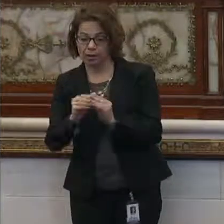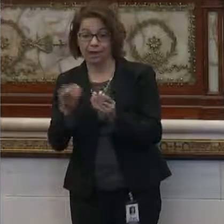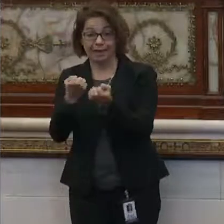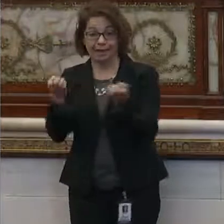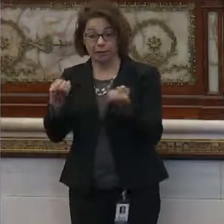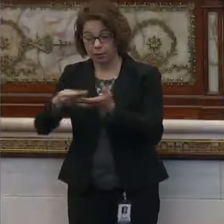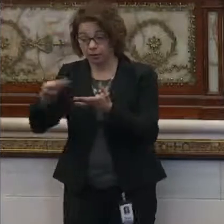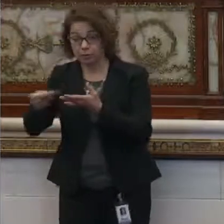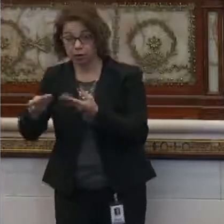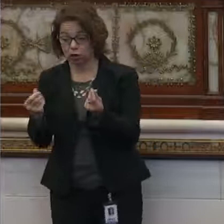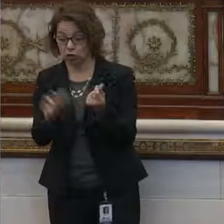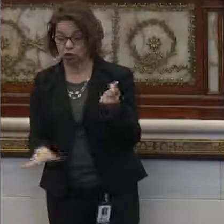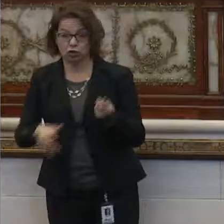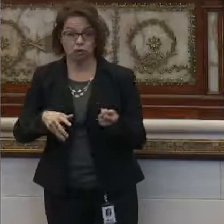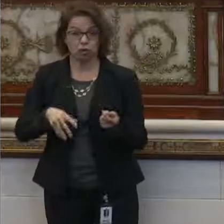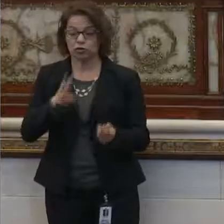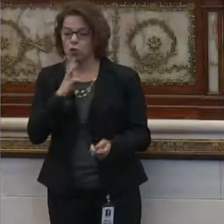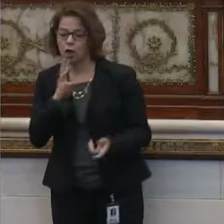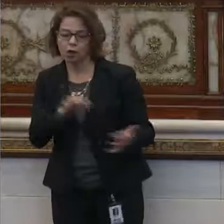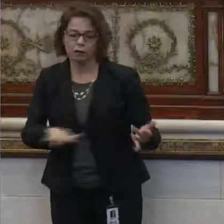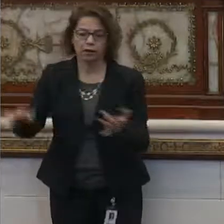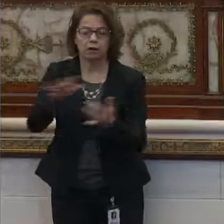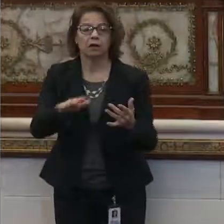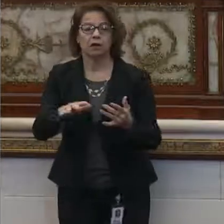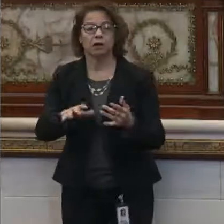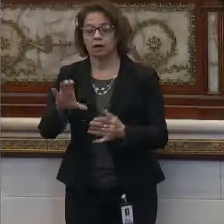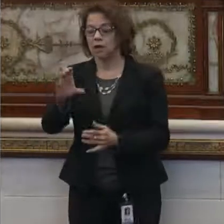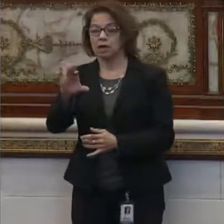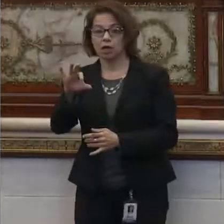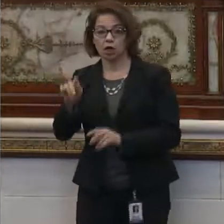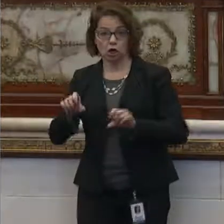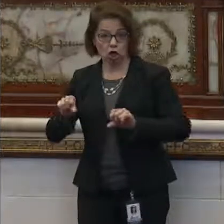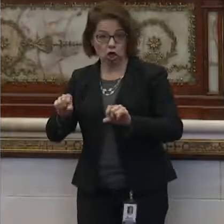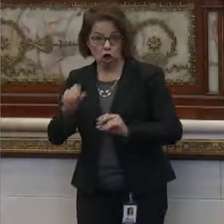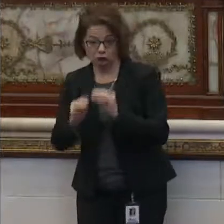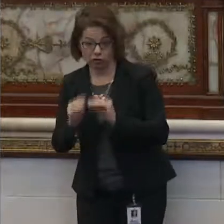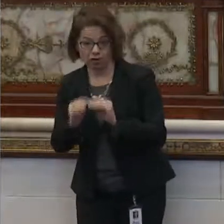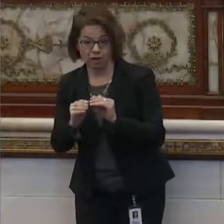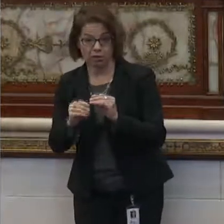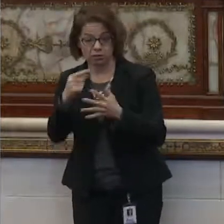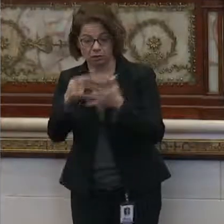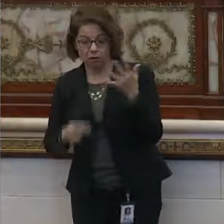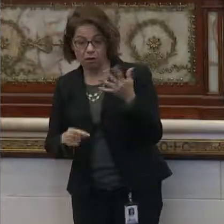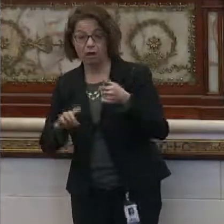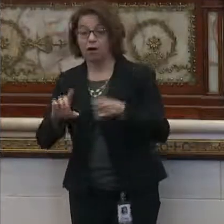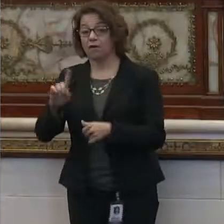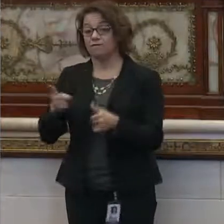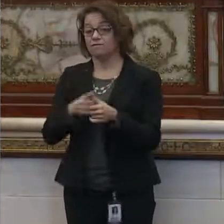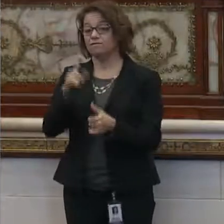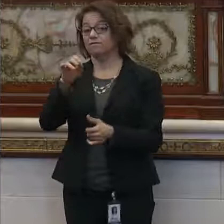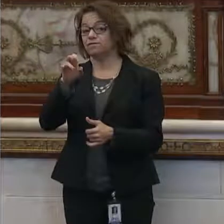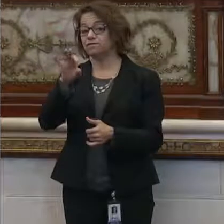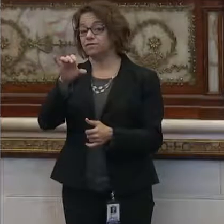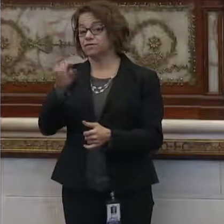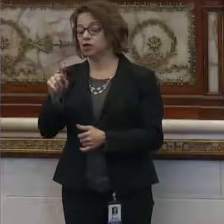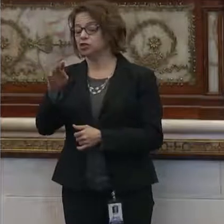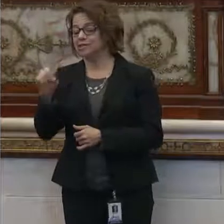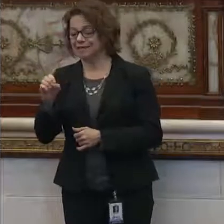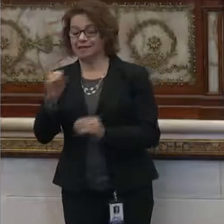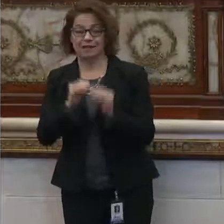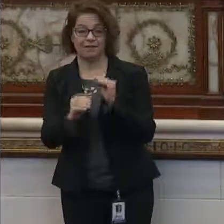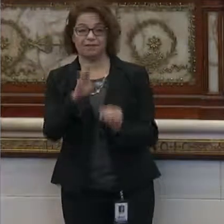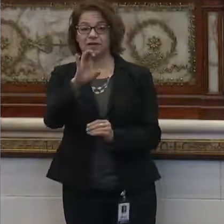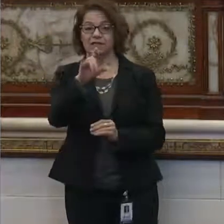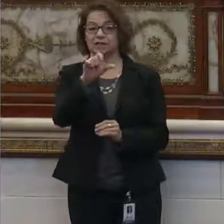purchases, course irrigation installation, and cart path repairs. First Tee has already made significant clubhouse roof and